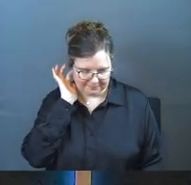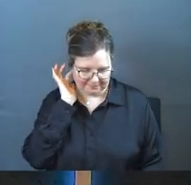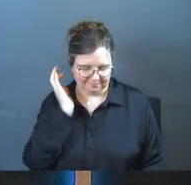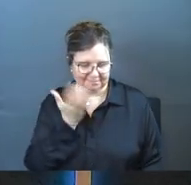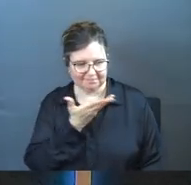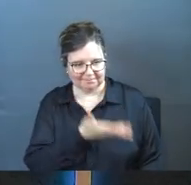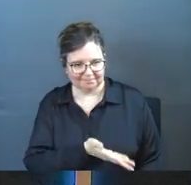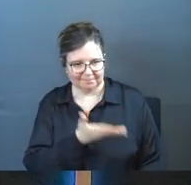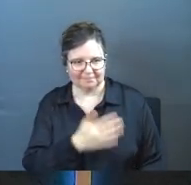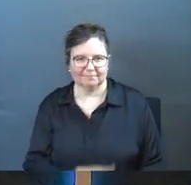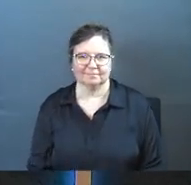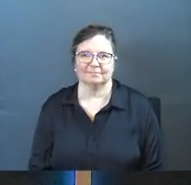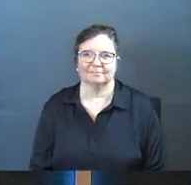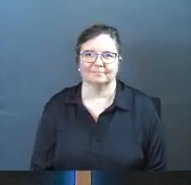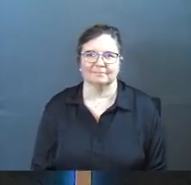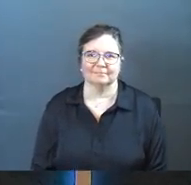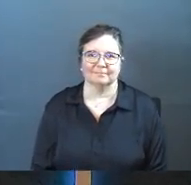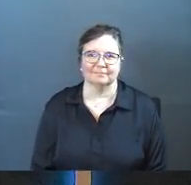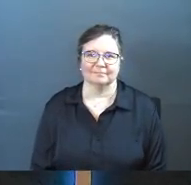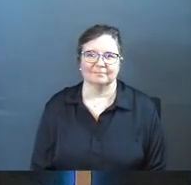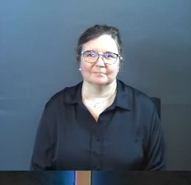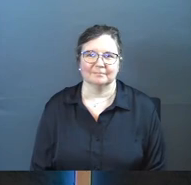There it is.